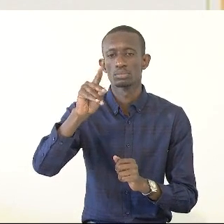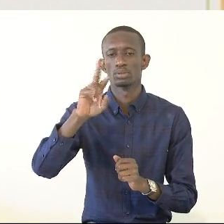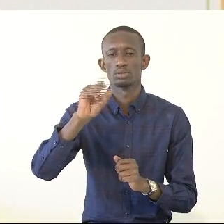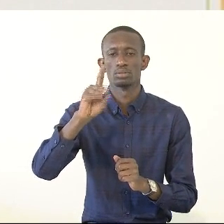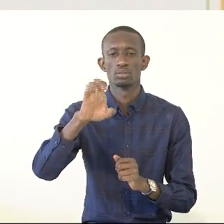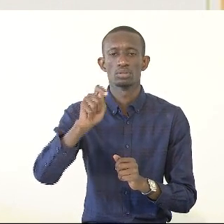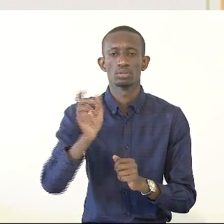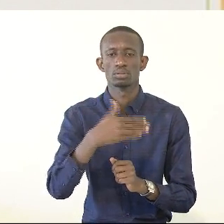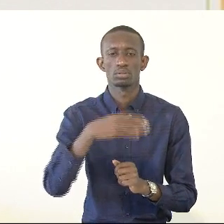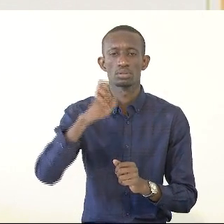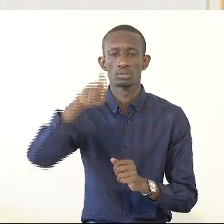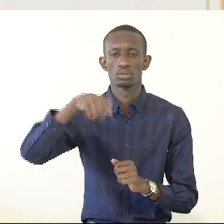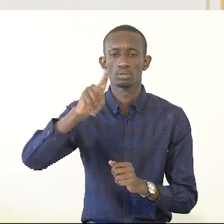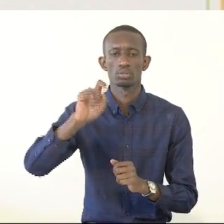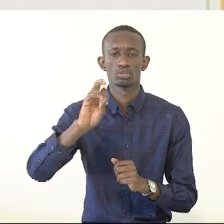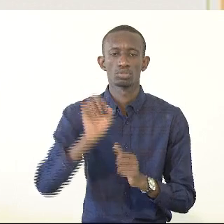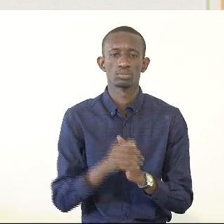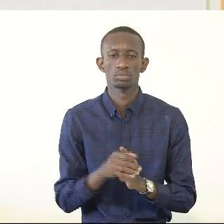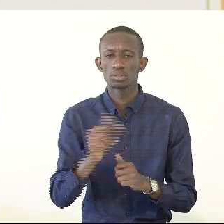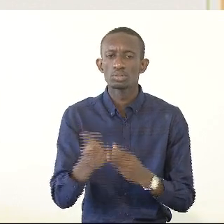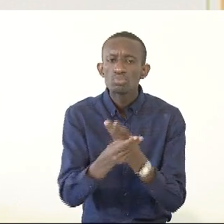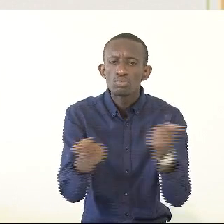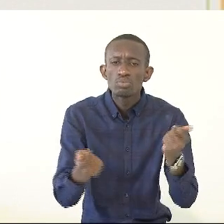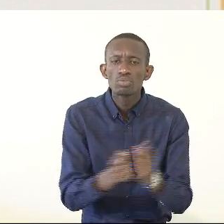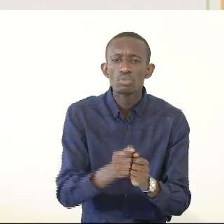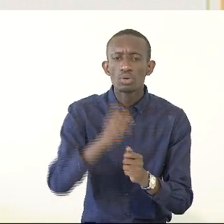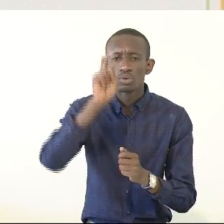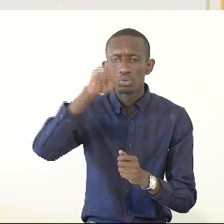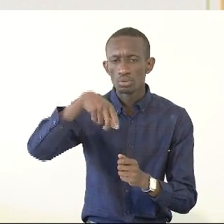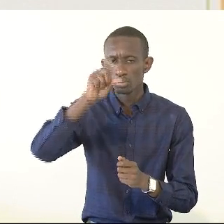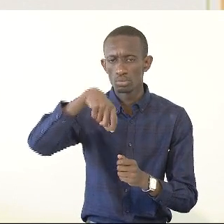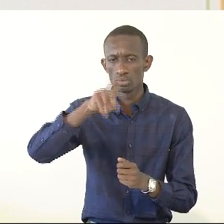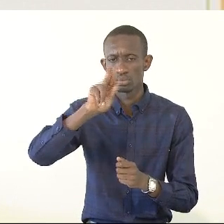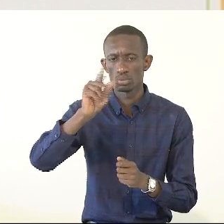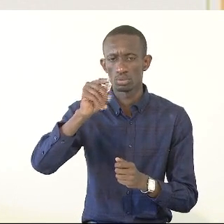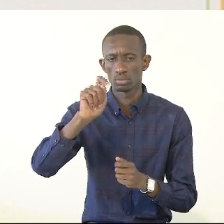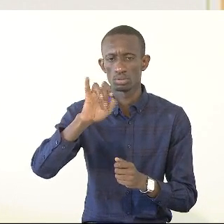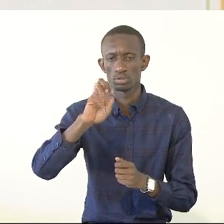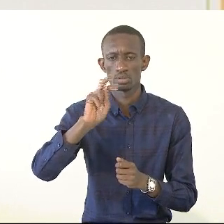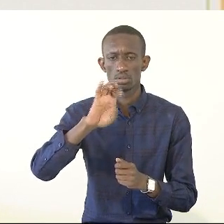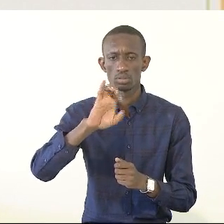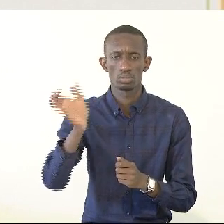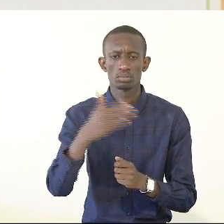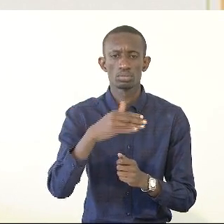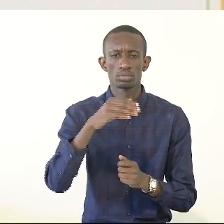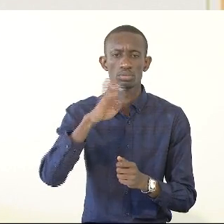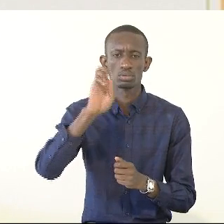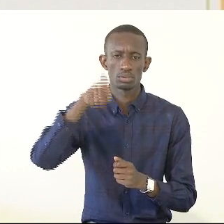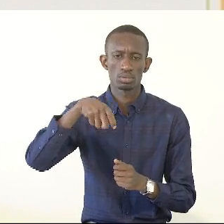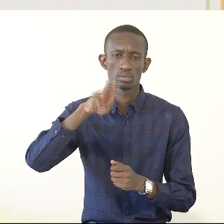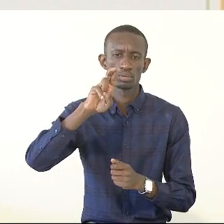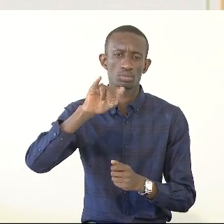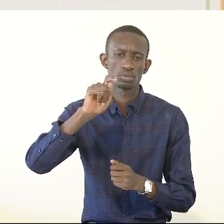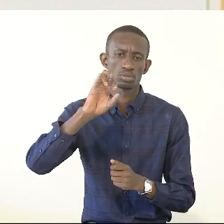quadratic equation by graphical method. Remember, last time we learned the first method you can use when you're